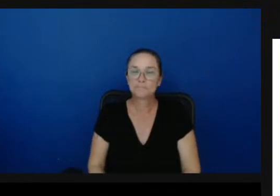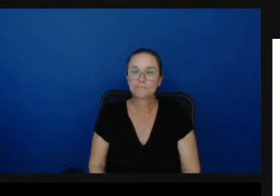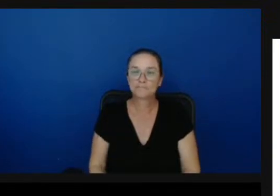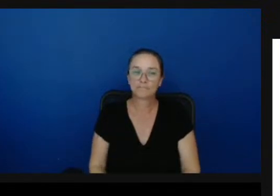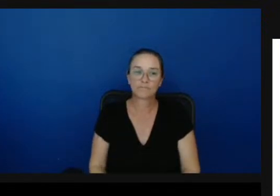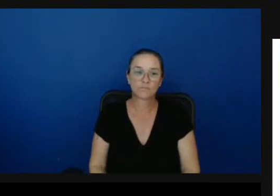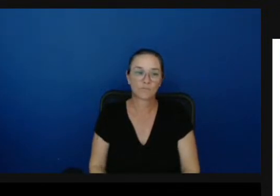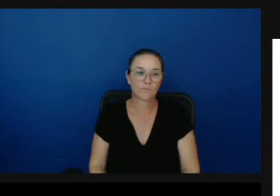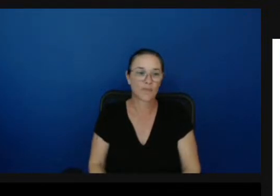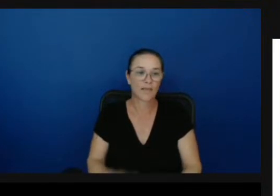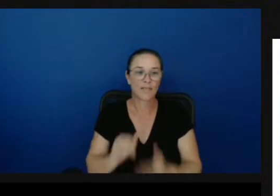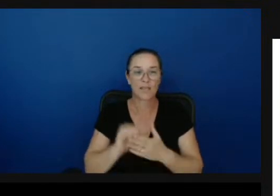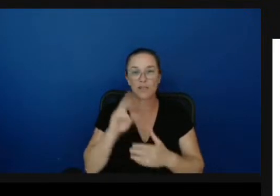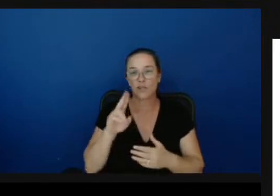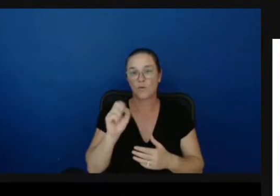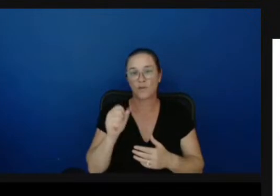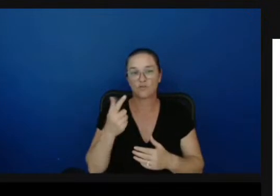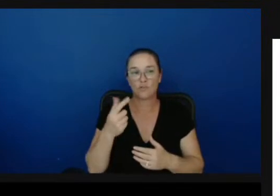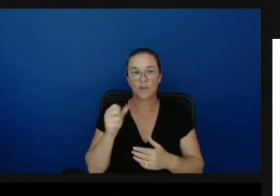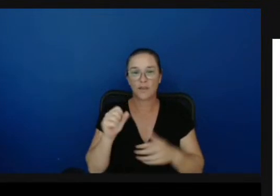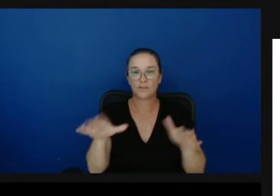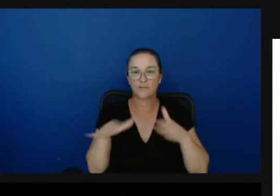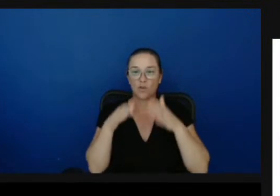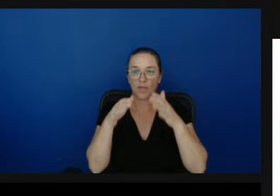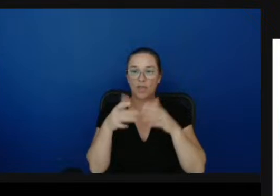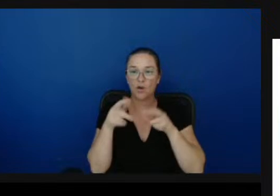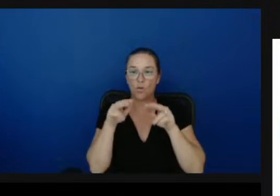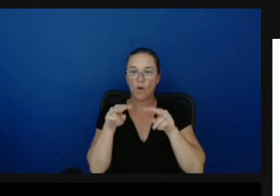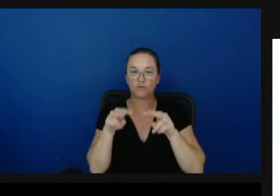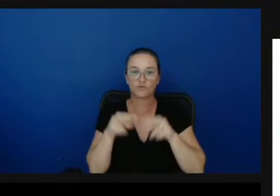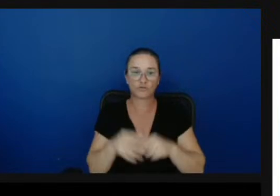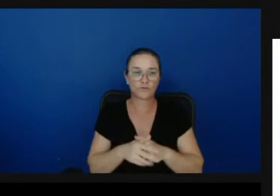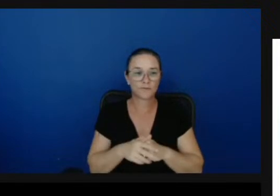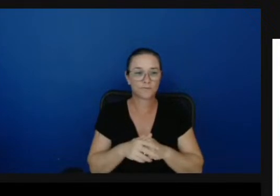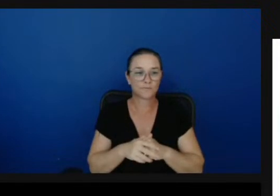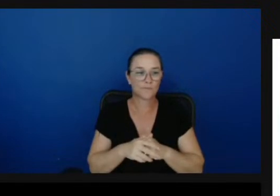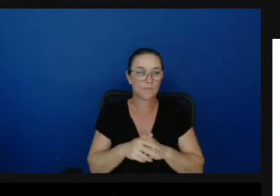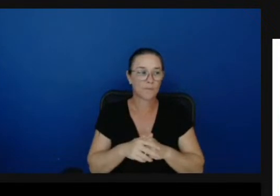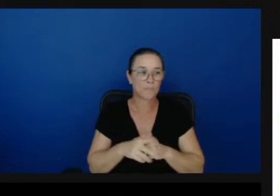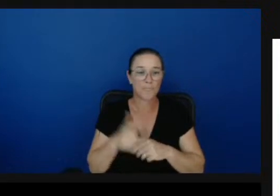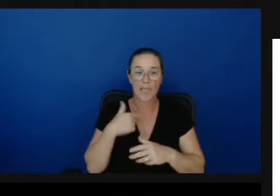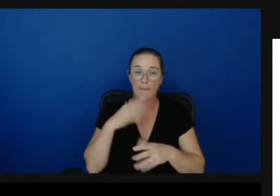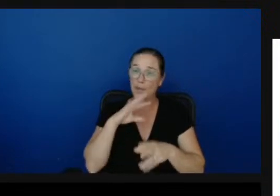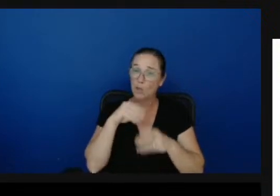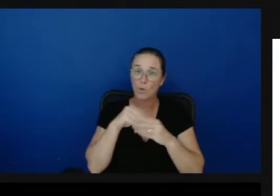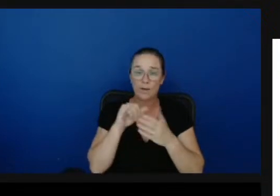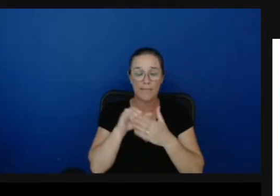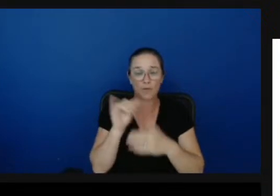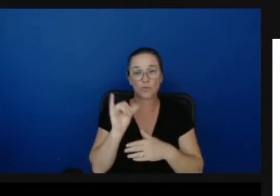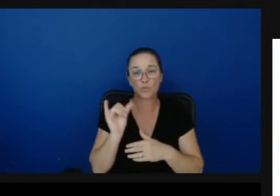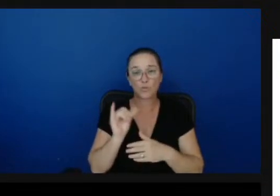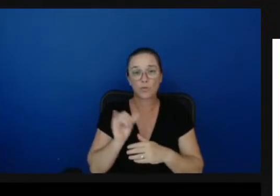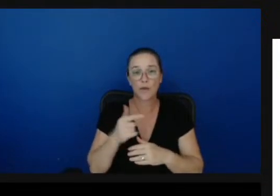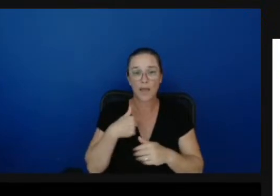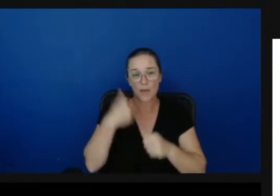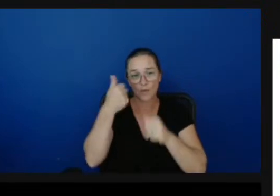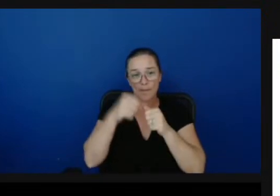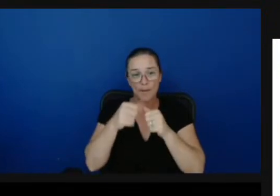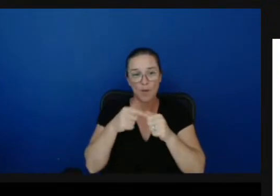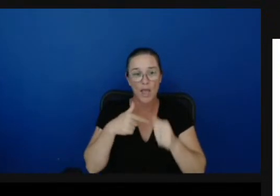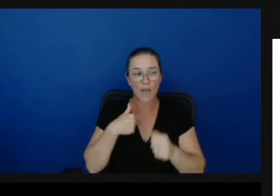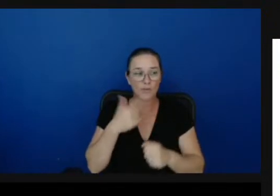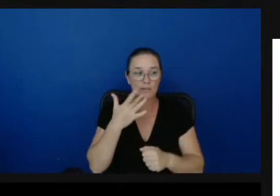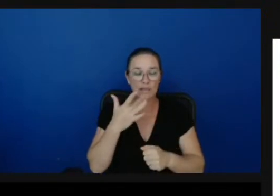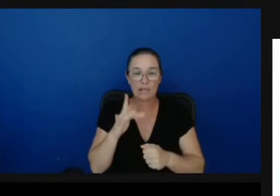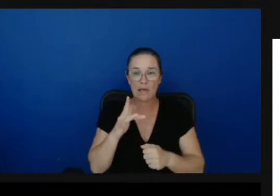And that's the USGS Volcano Watch from this week. And yeah, I am included in that as well. I remember I was lucky